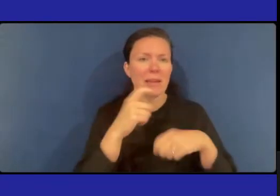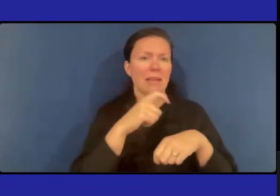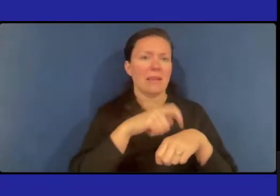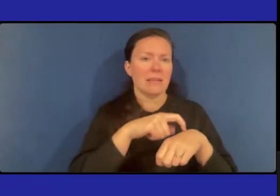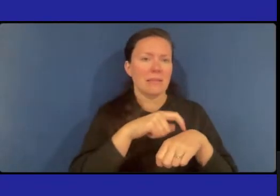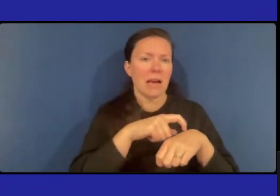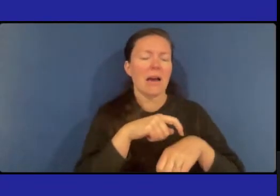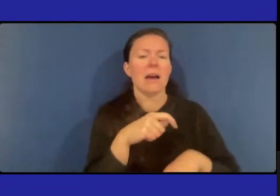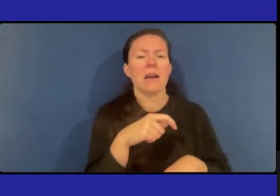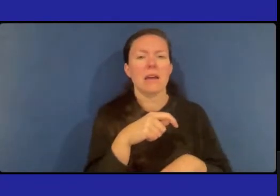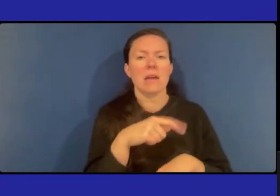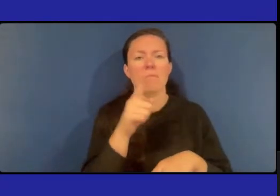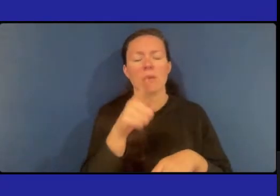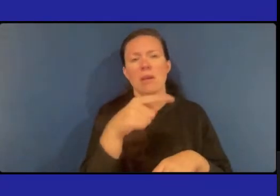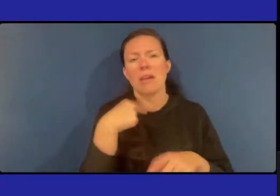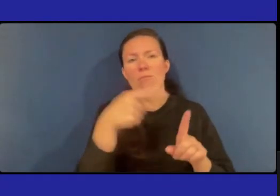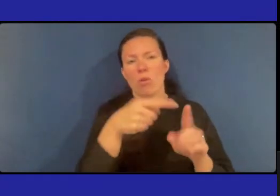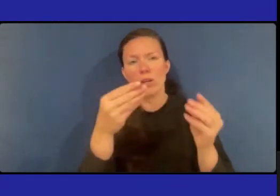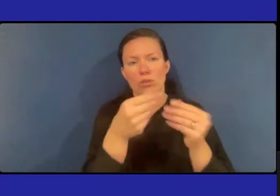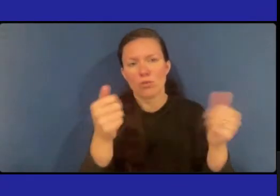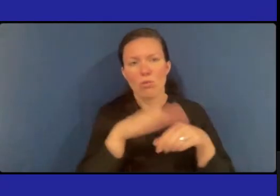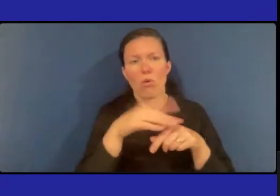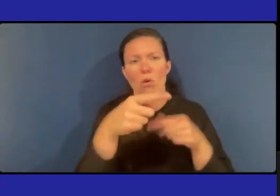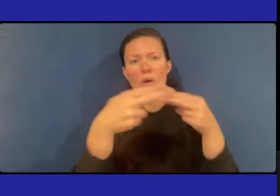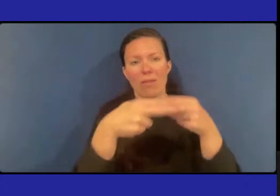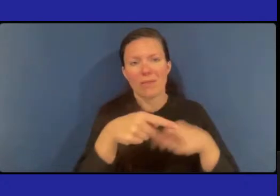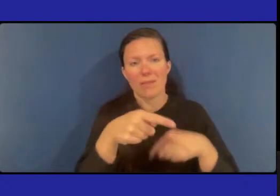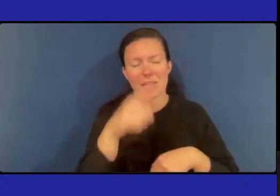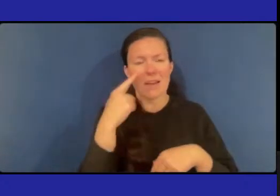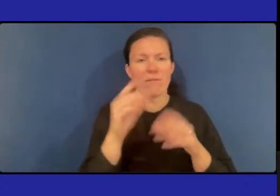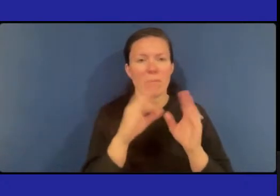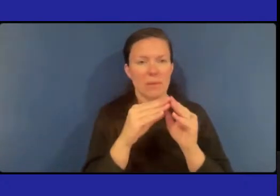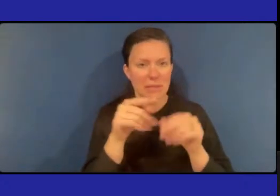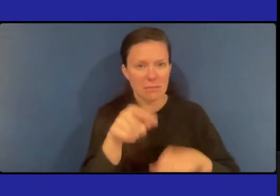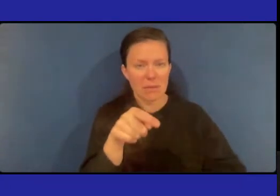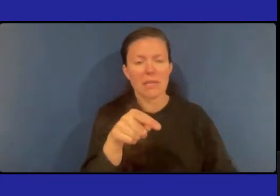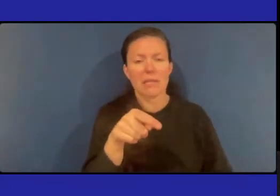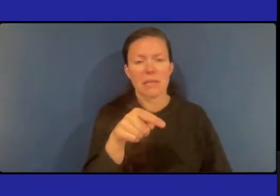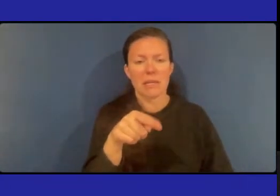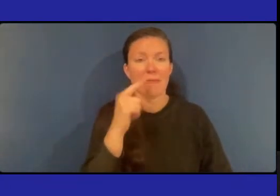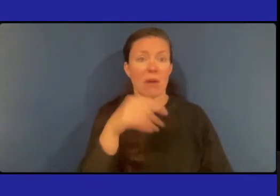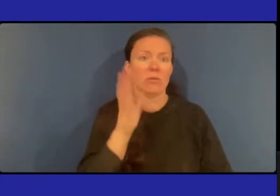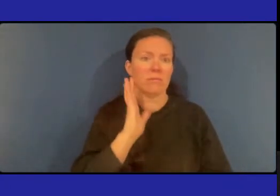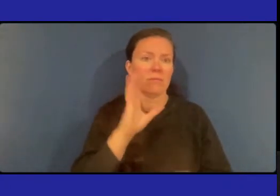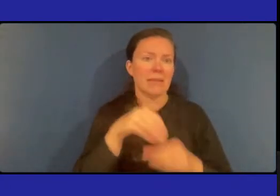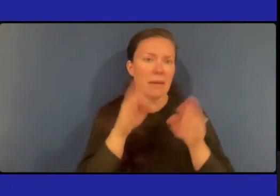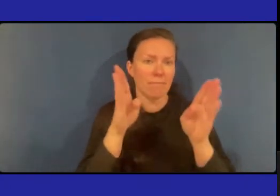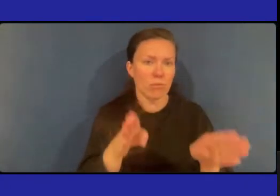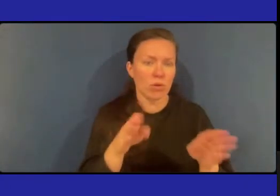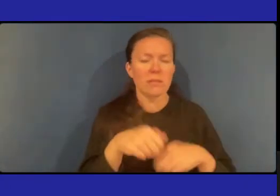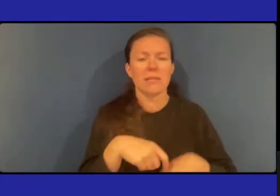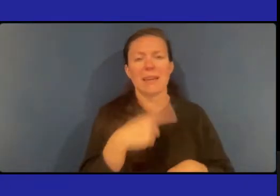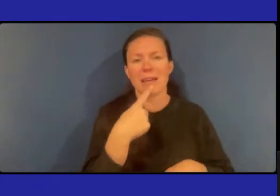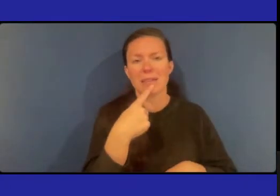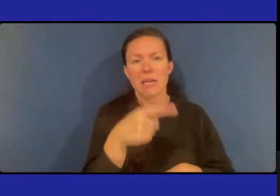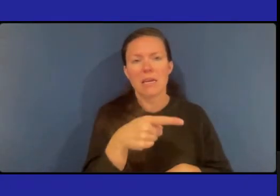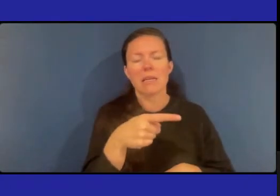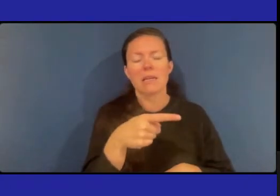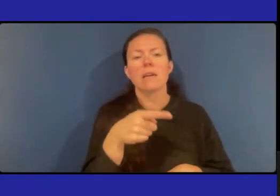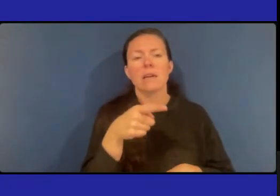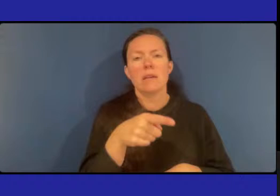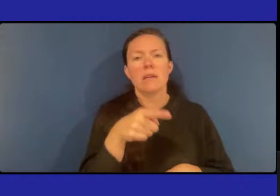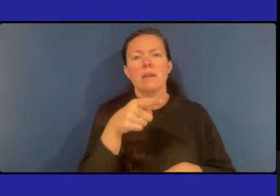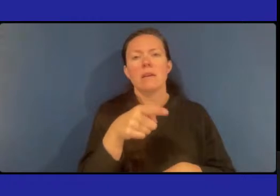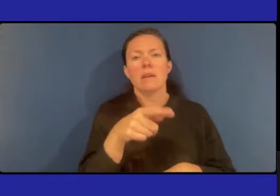pointed to the resolution on a slide in the meeting. That was when we were doing them in person. and said, look, it's not